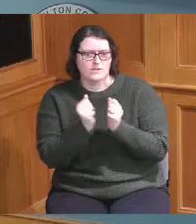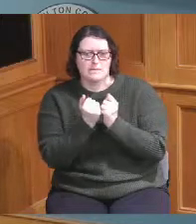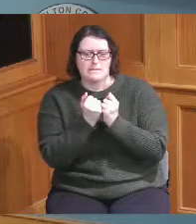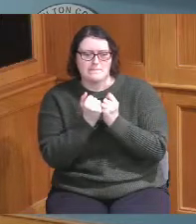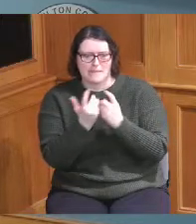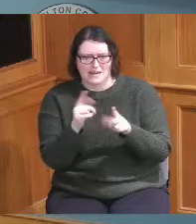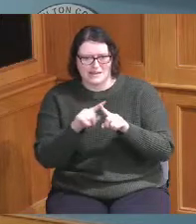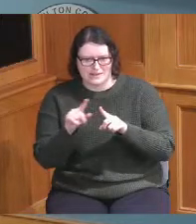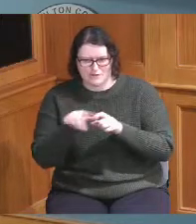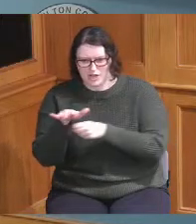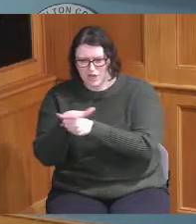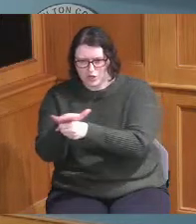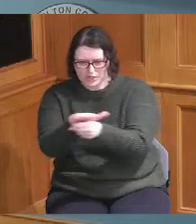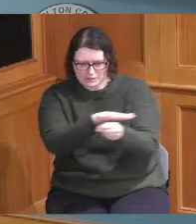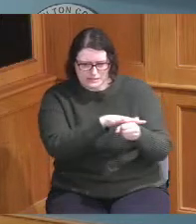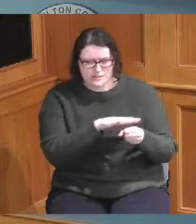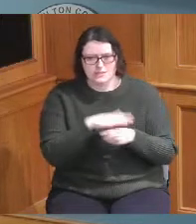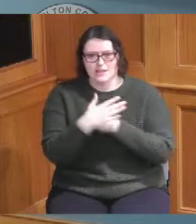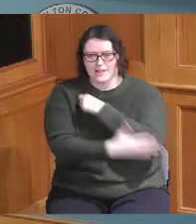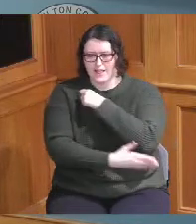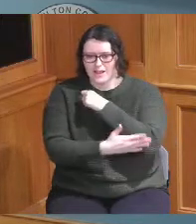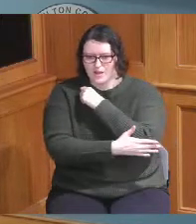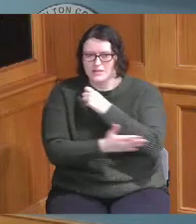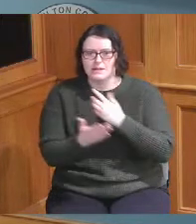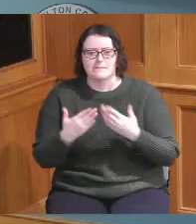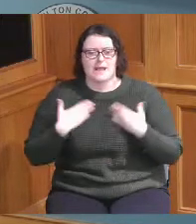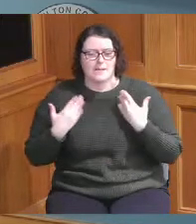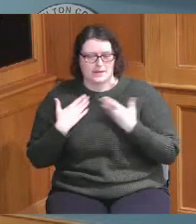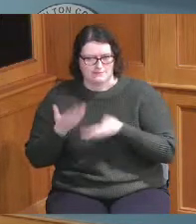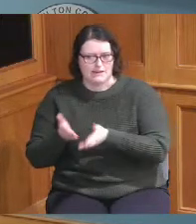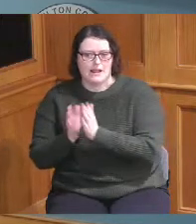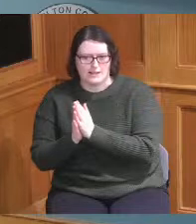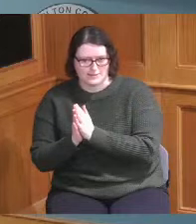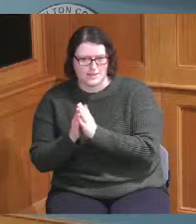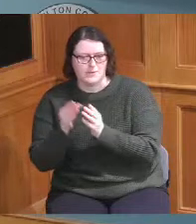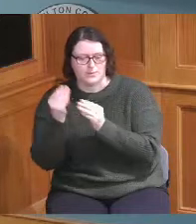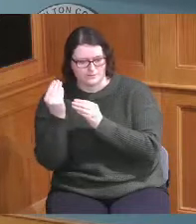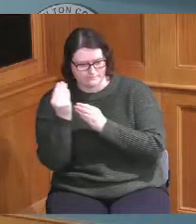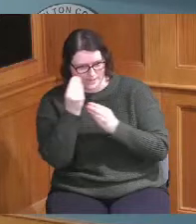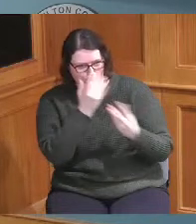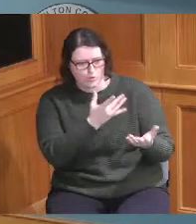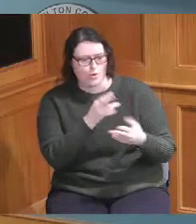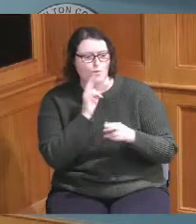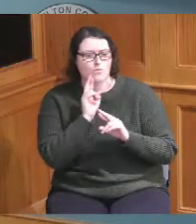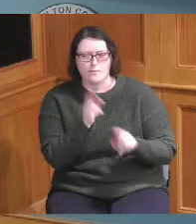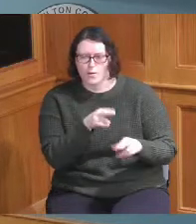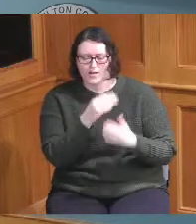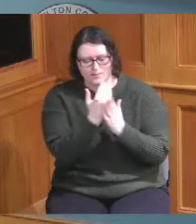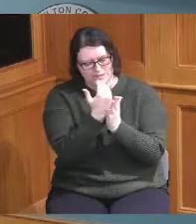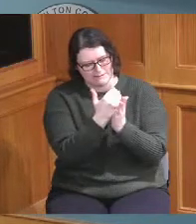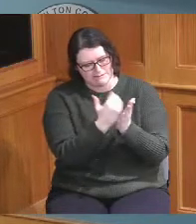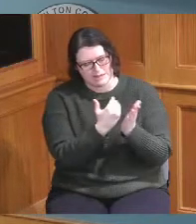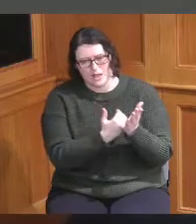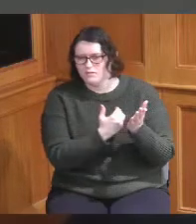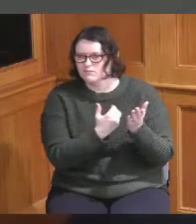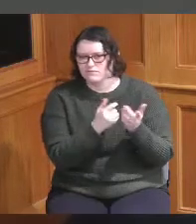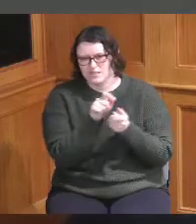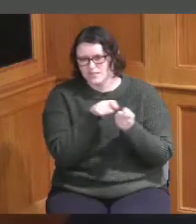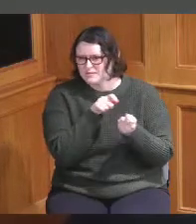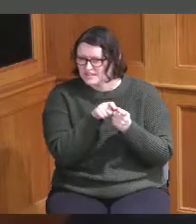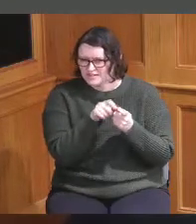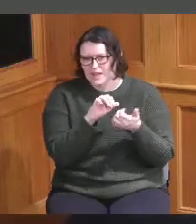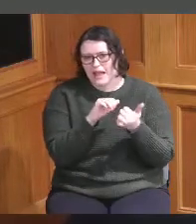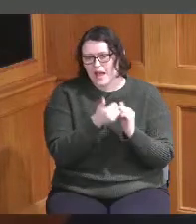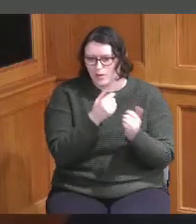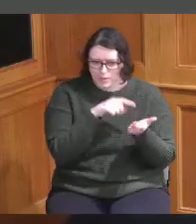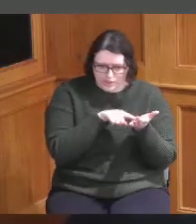in the county, and happy to follow up. We can get the Board of Staff report that just lists out the particulars on how we do the